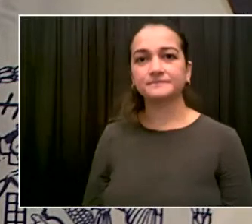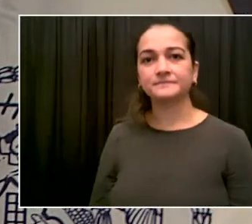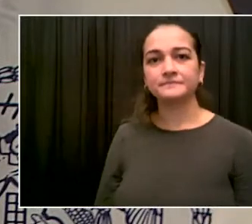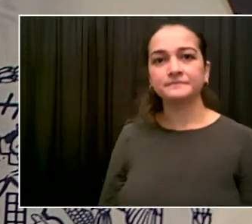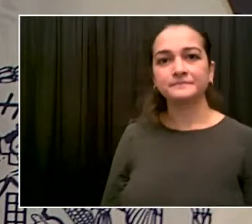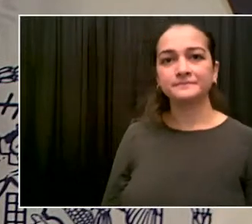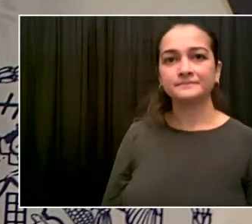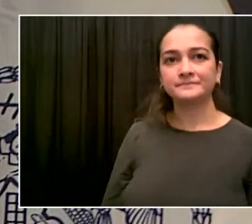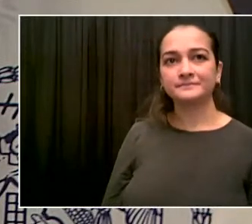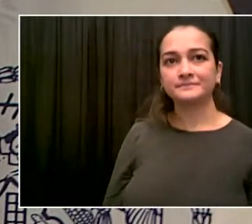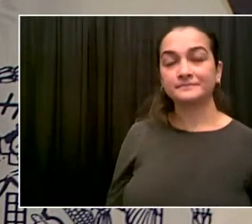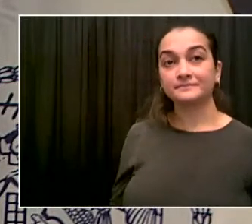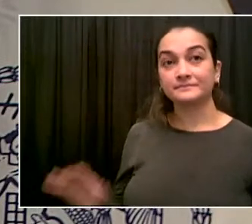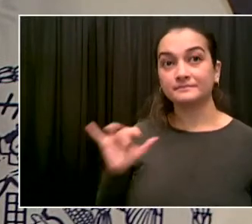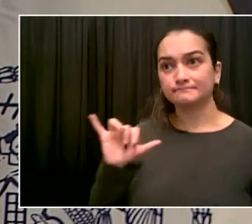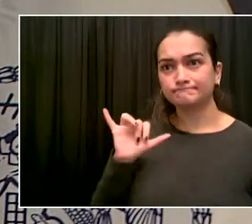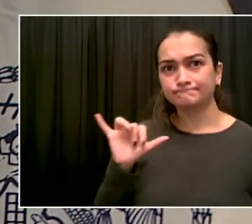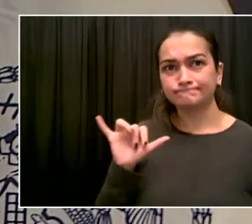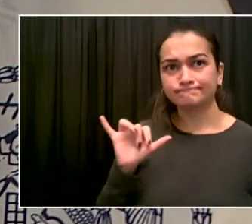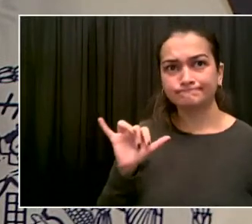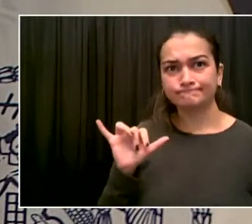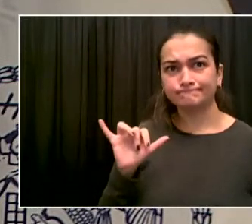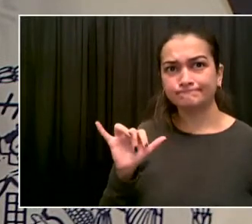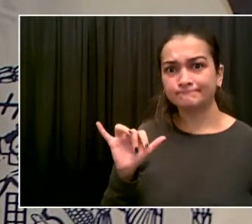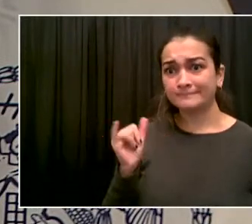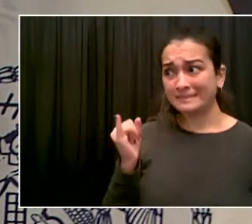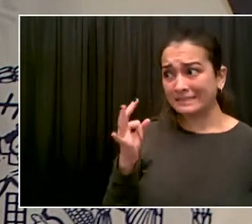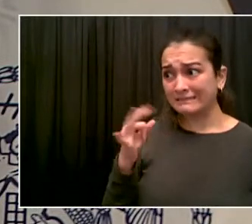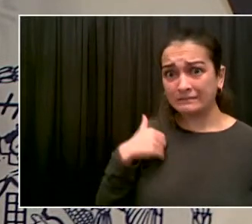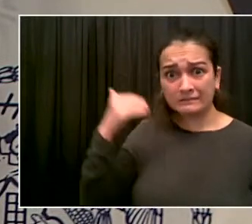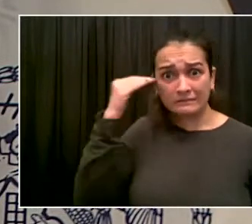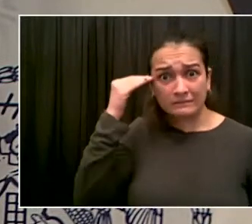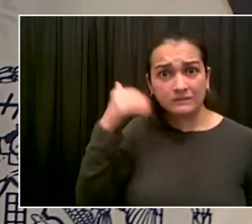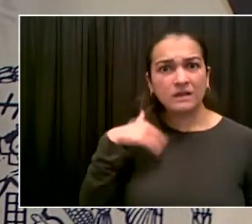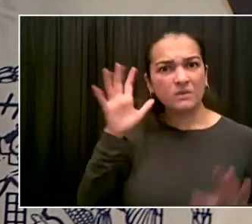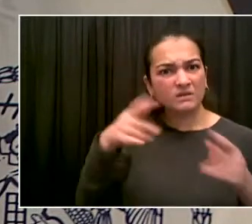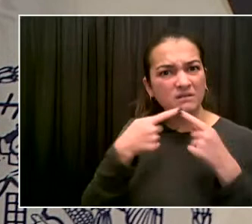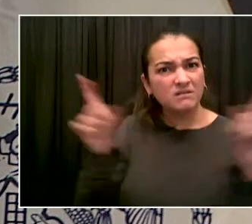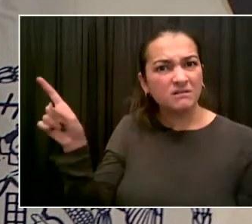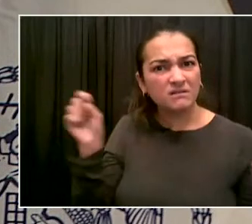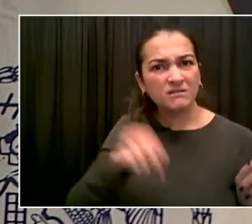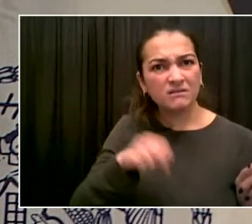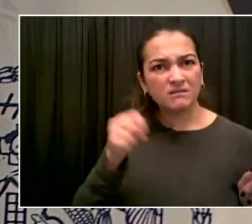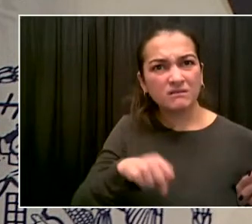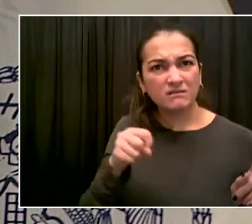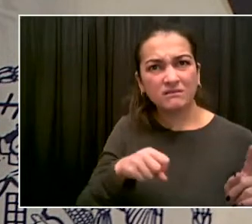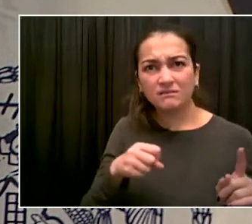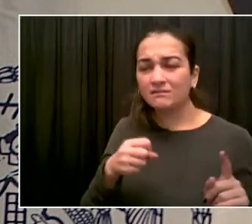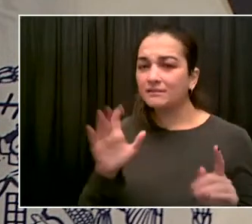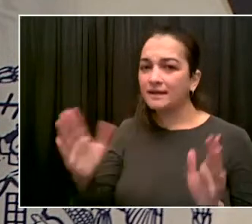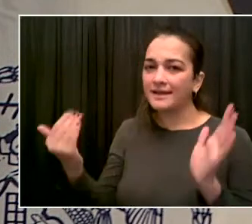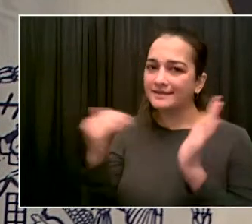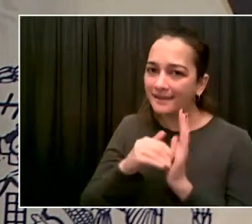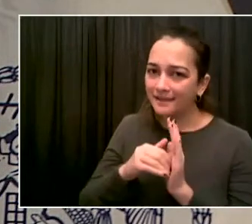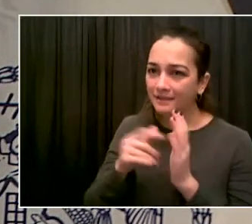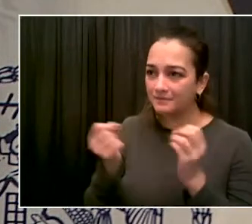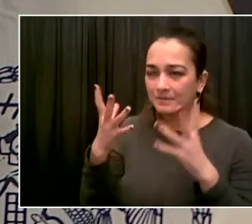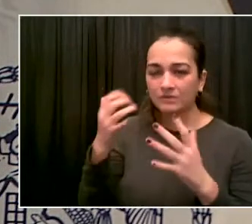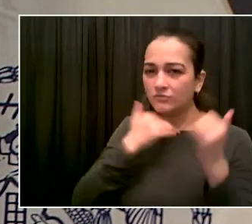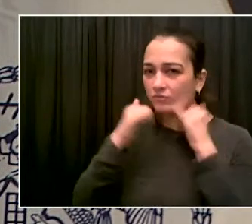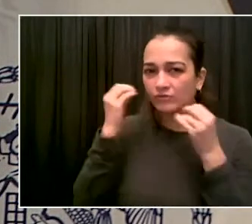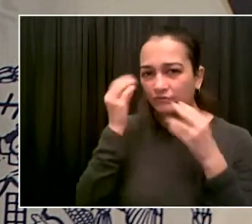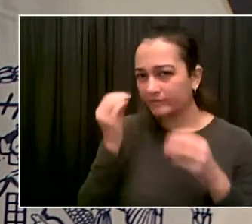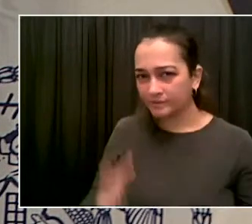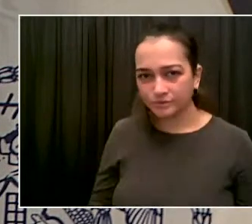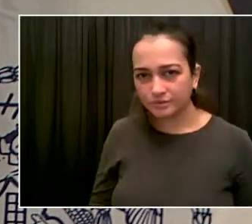A lot of reports, firehouses closed when they weren't closed, a lot of hearsay, honestly. The